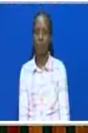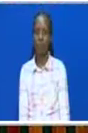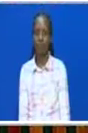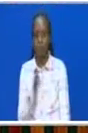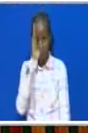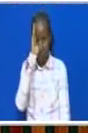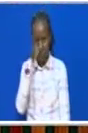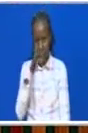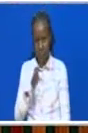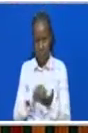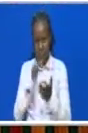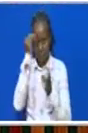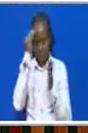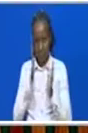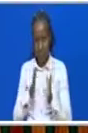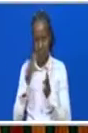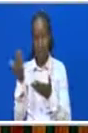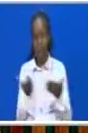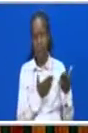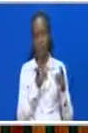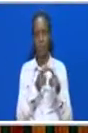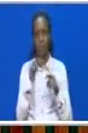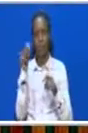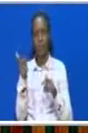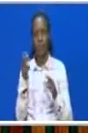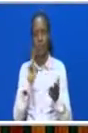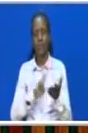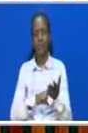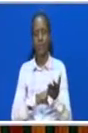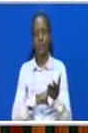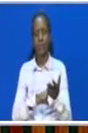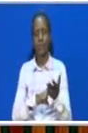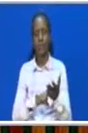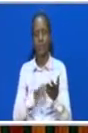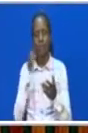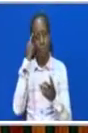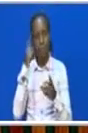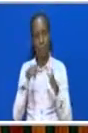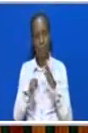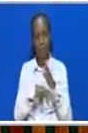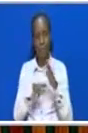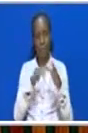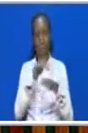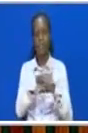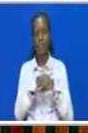Hello Lana, welcome to another revision exercise for primary